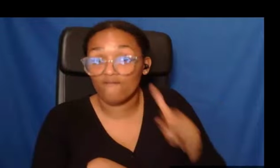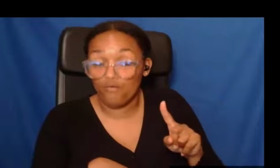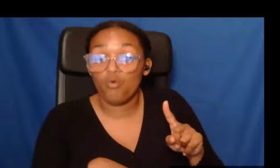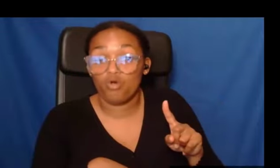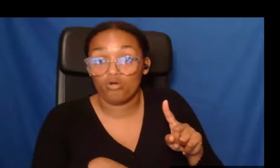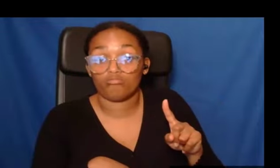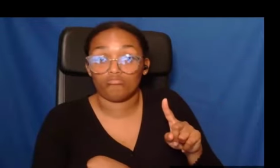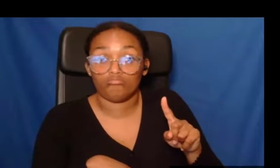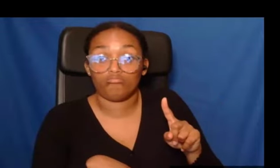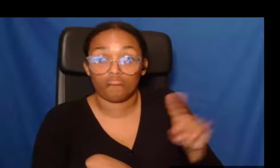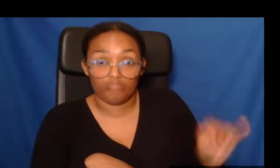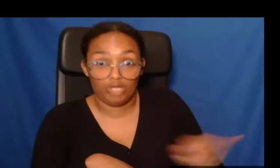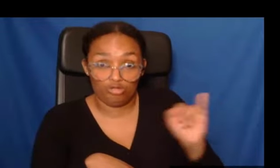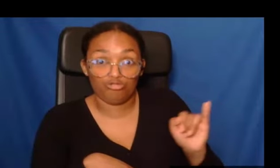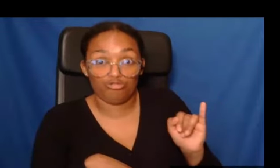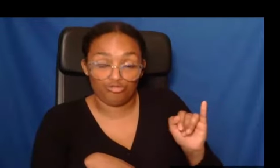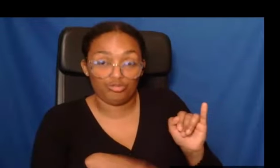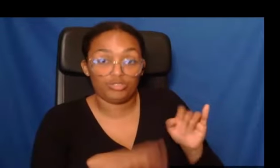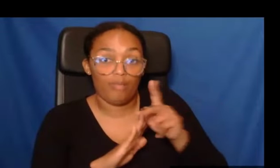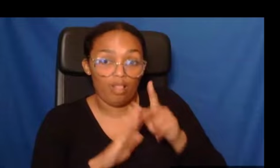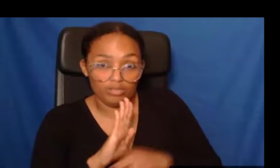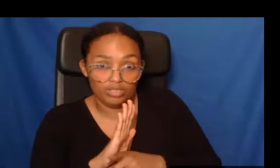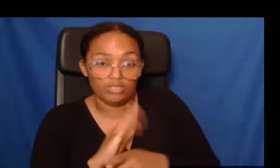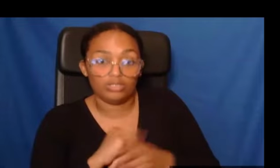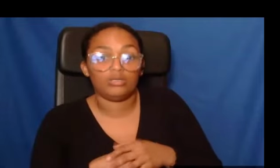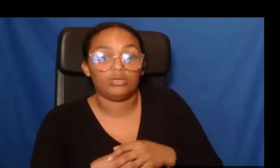and they'll let you know if they are or aren't.